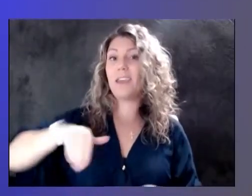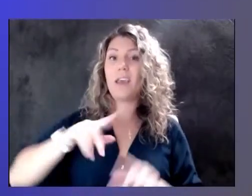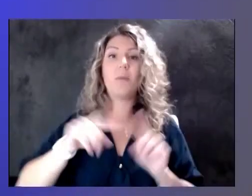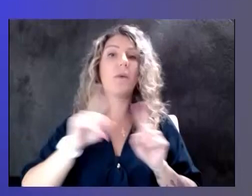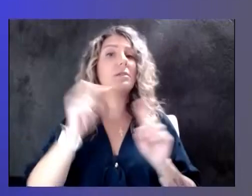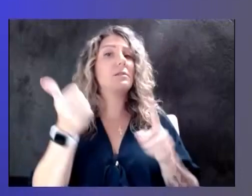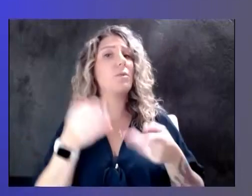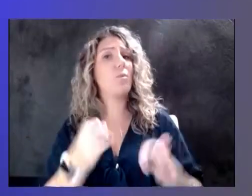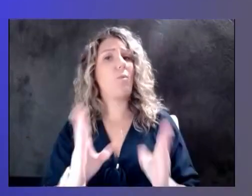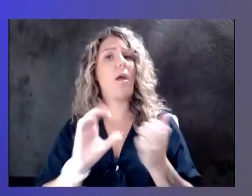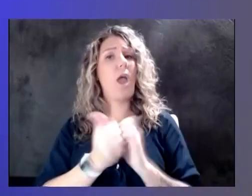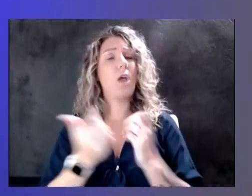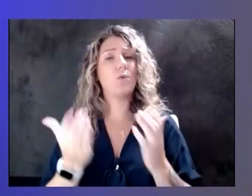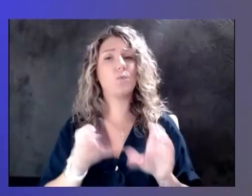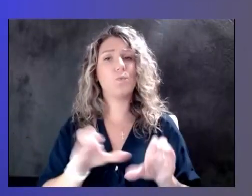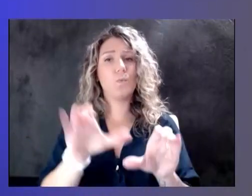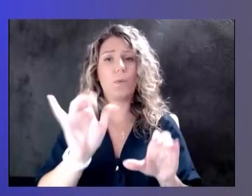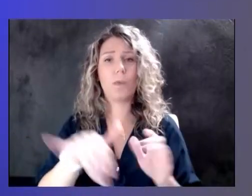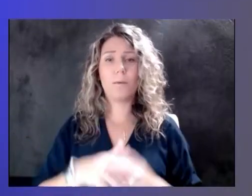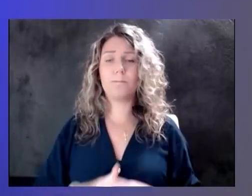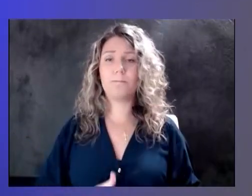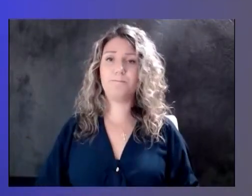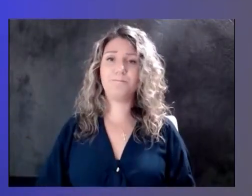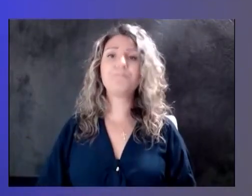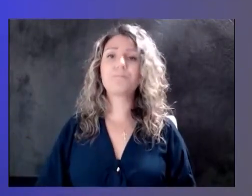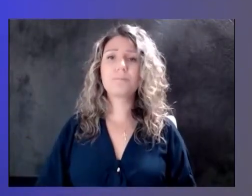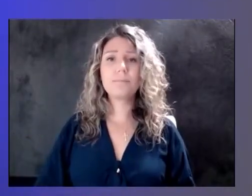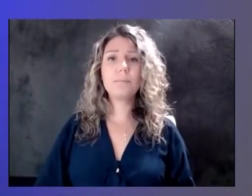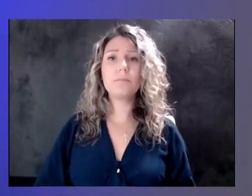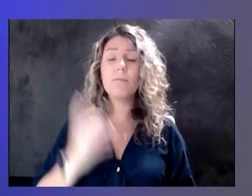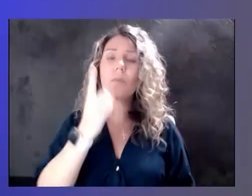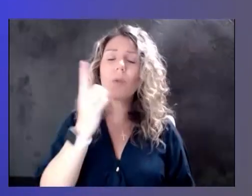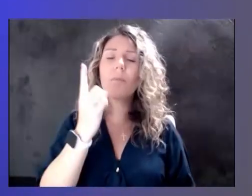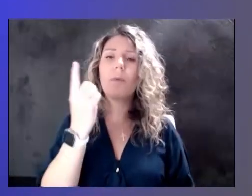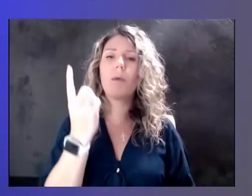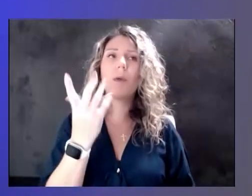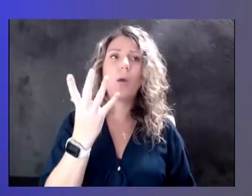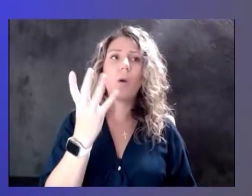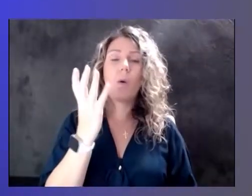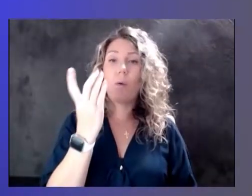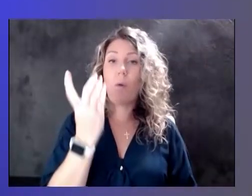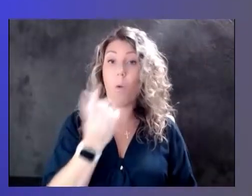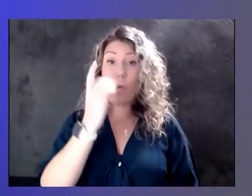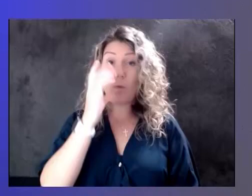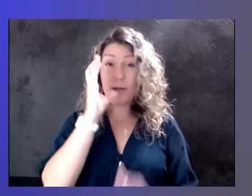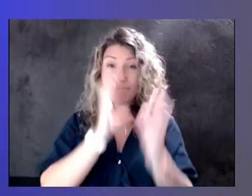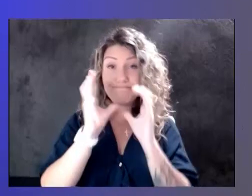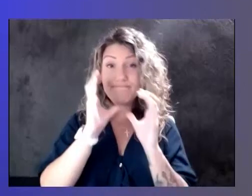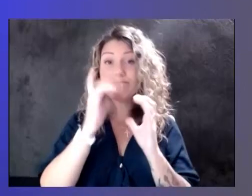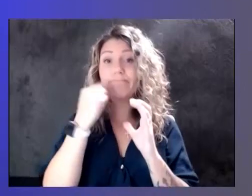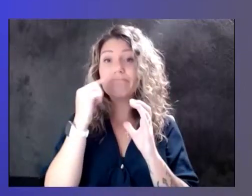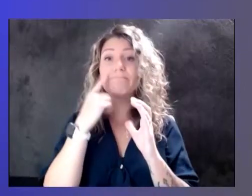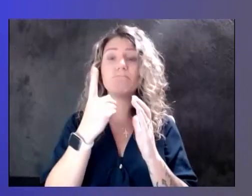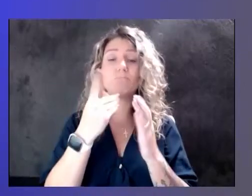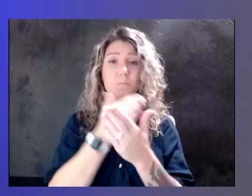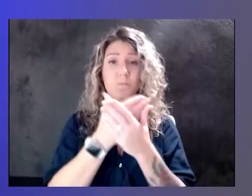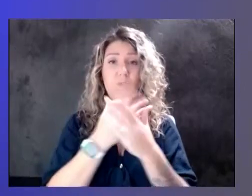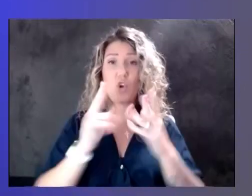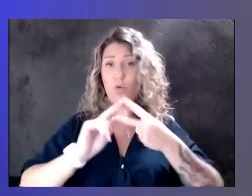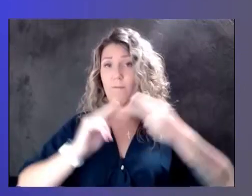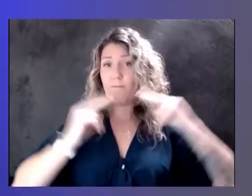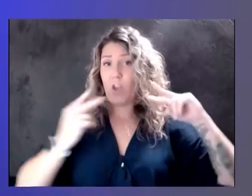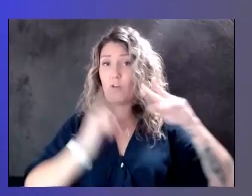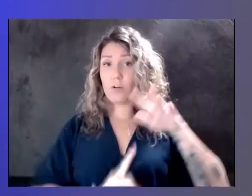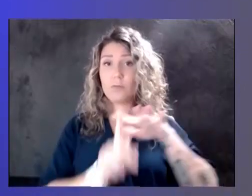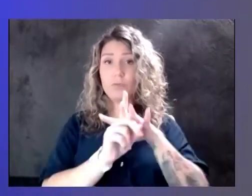that. So something we are always on the lookout for, really important as new variants emerge. We're going to continue looking for that.